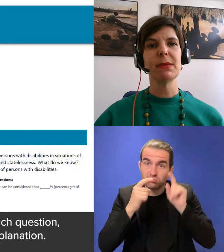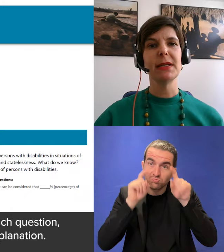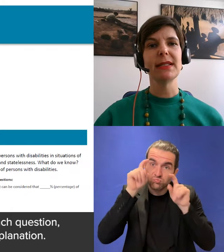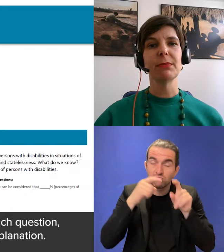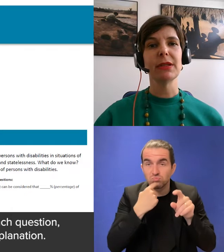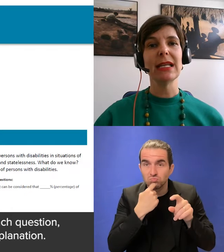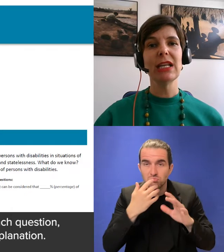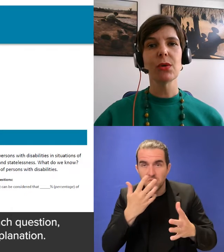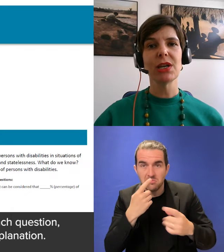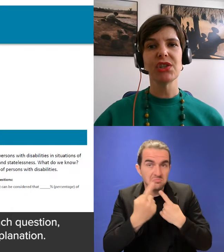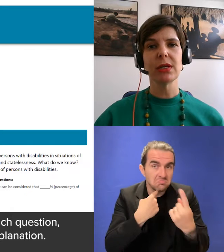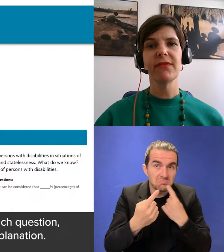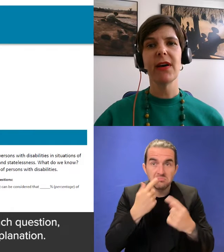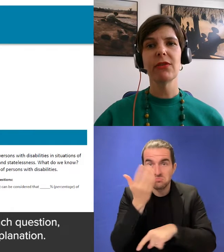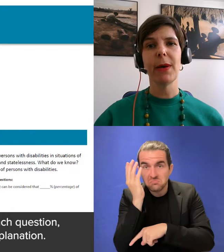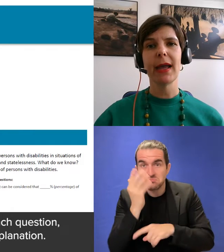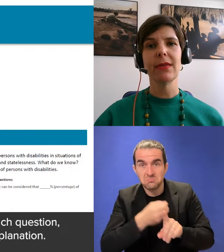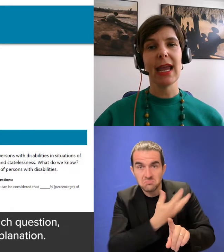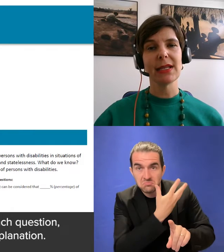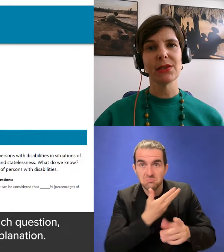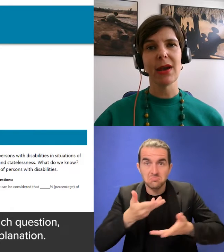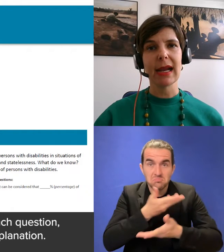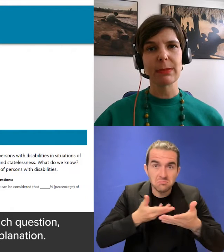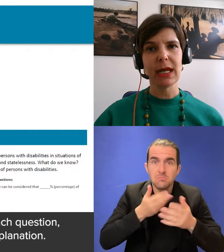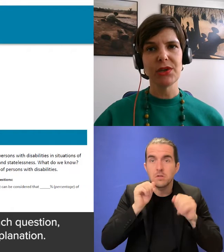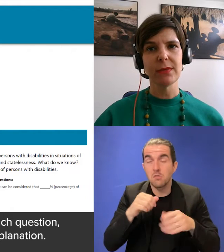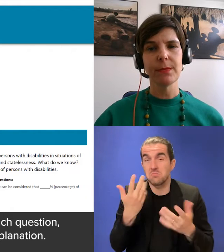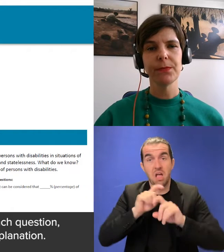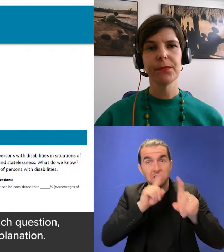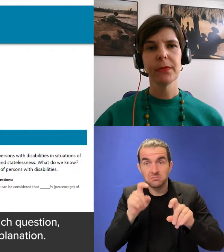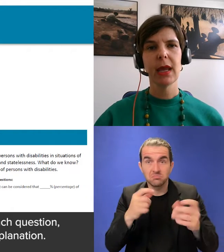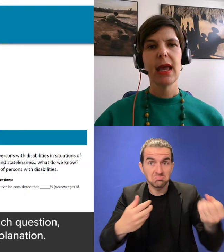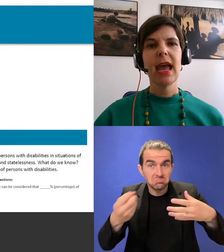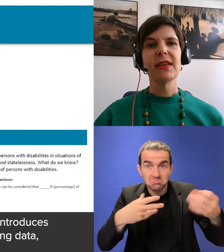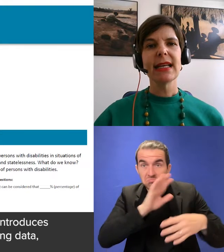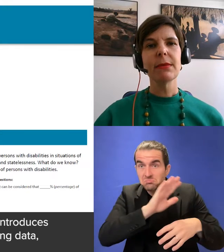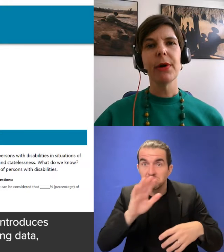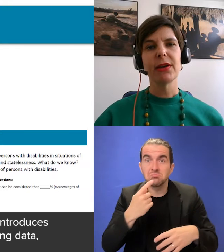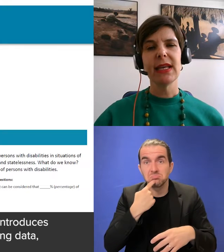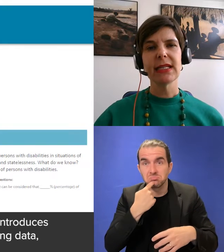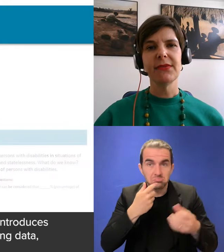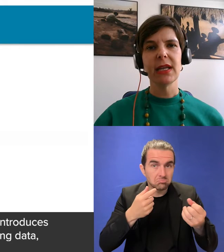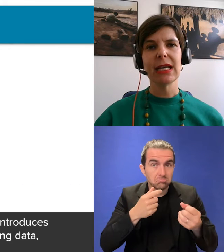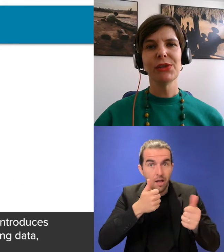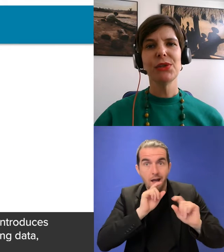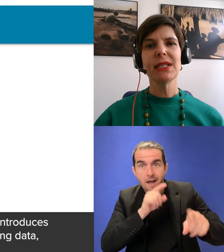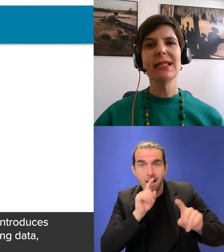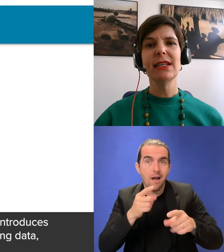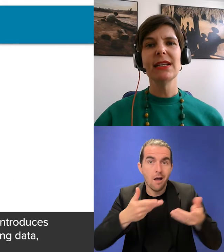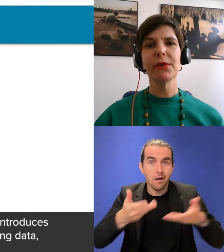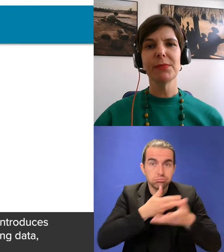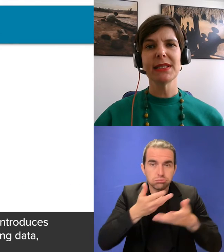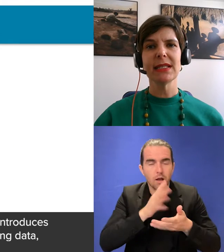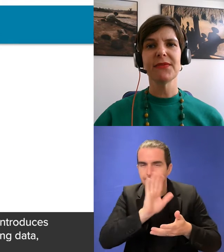ask participants to complete each question followed by the answer and explanation. The second part of the activity